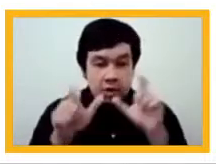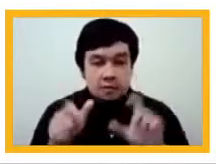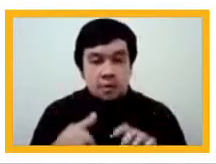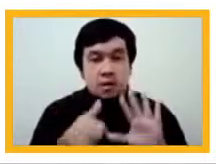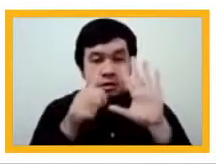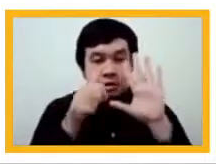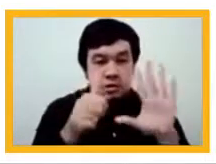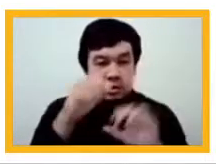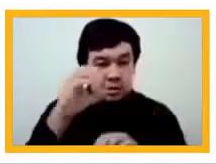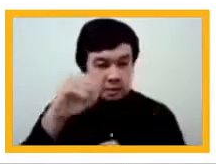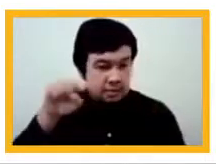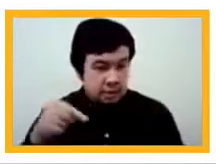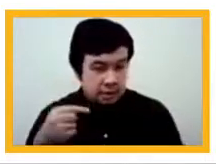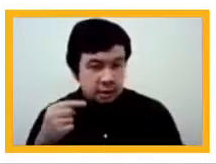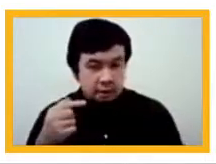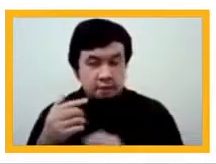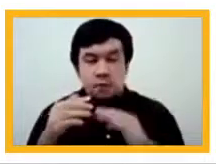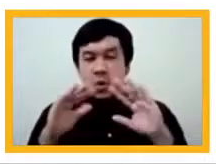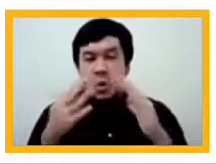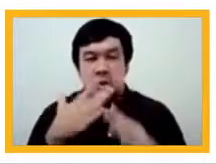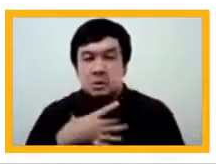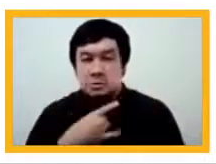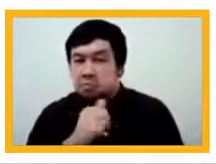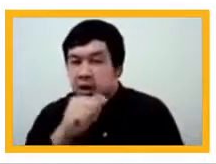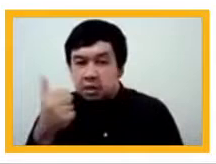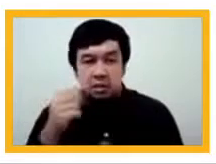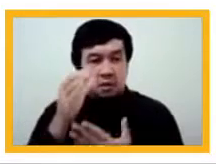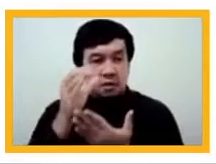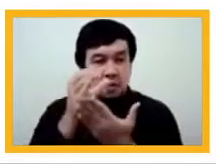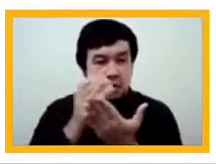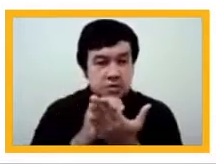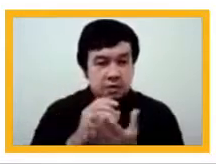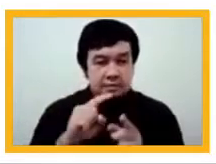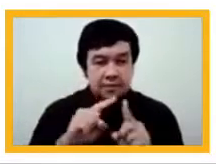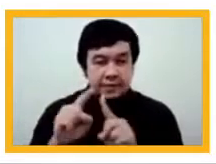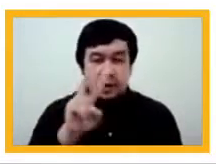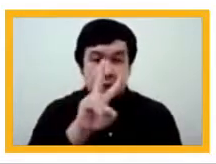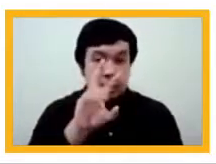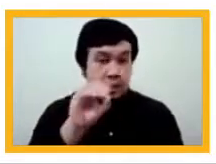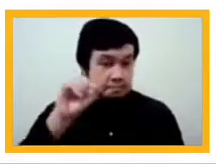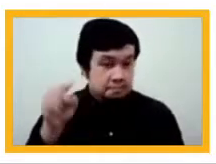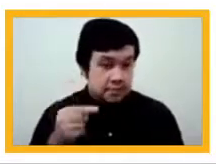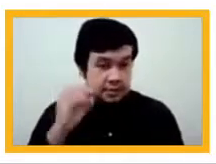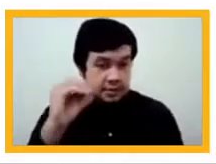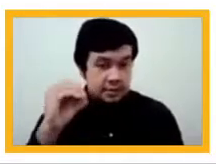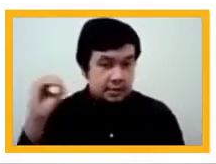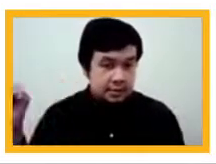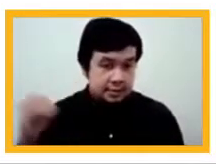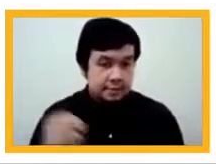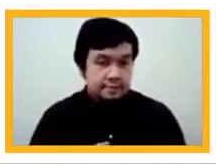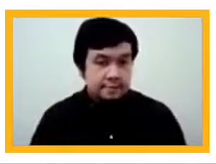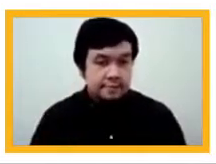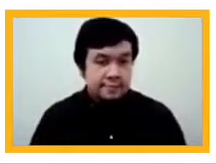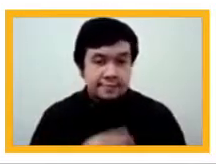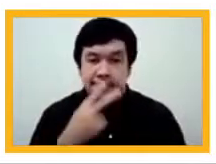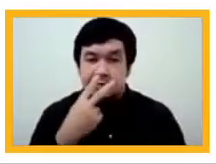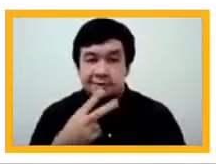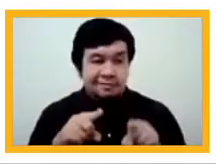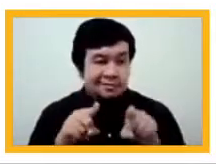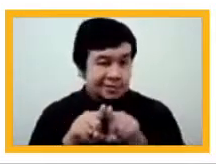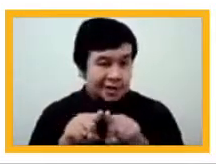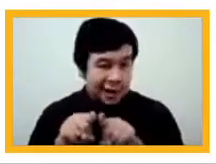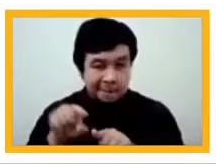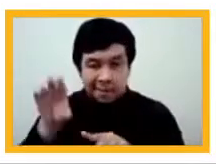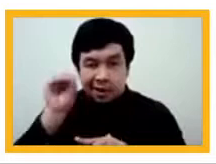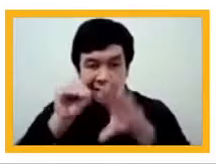around 20,000. And also the education of basic coding skill for all major students is